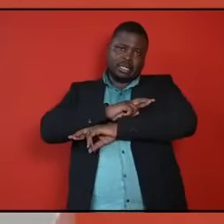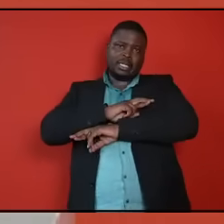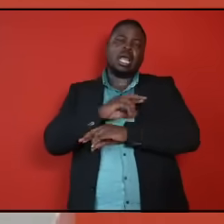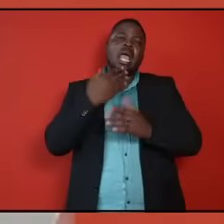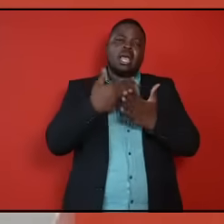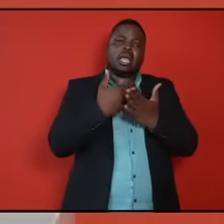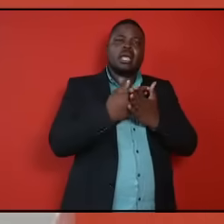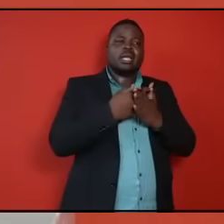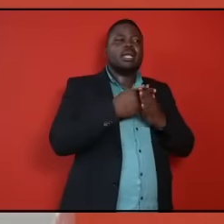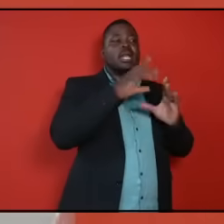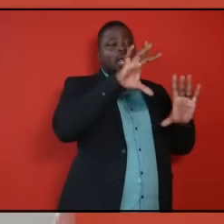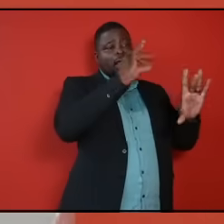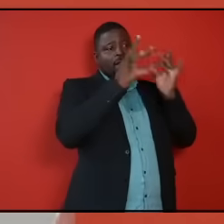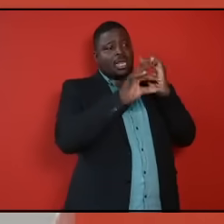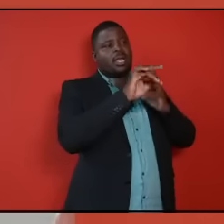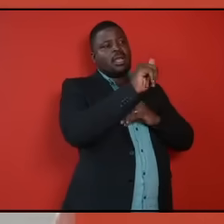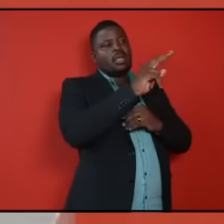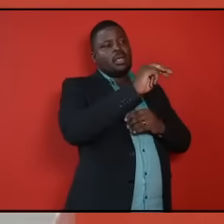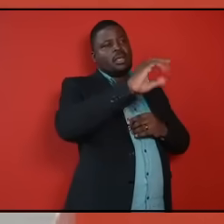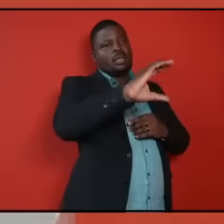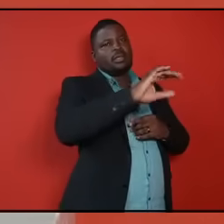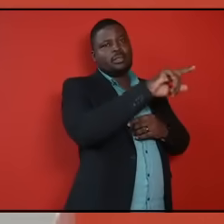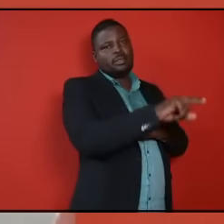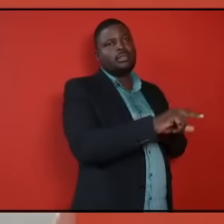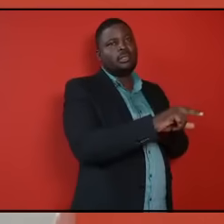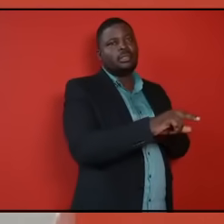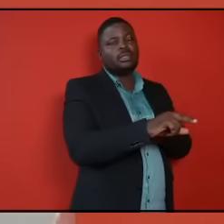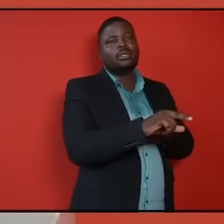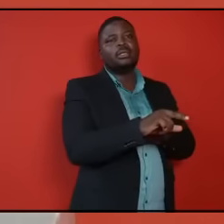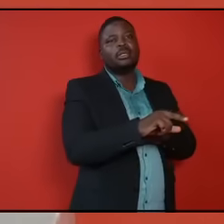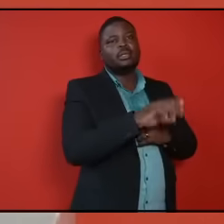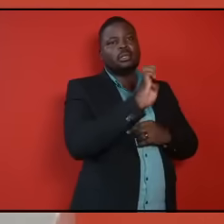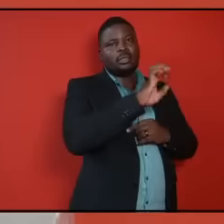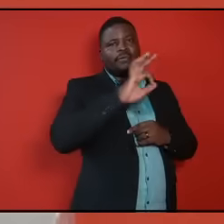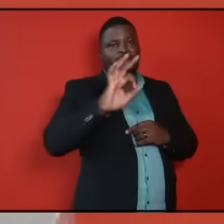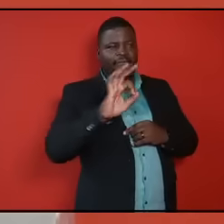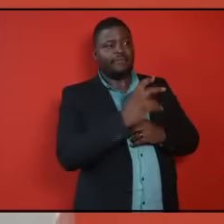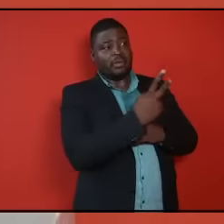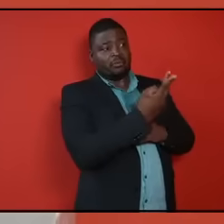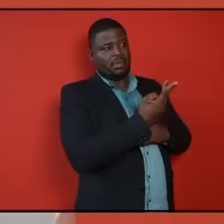of ANC and what is this? EFF,